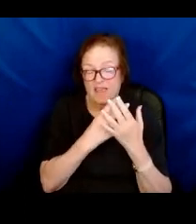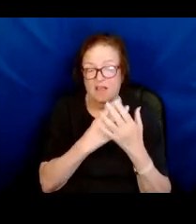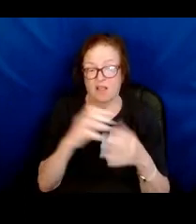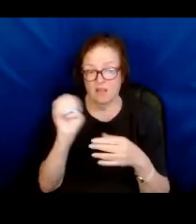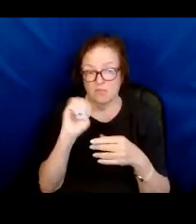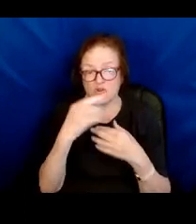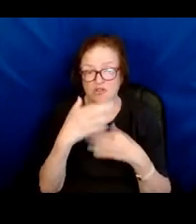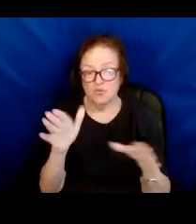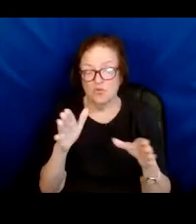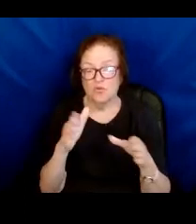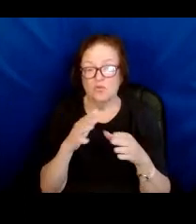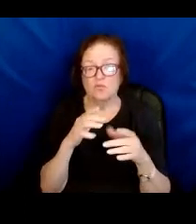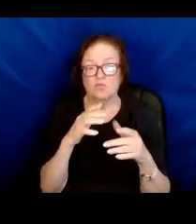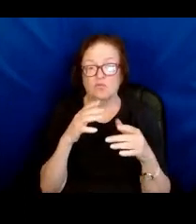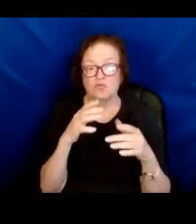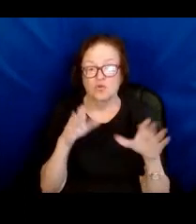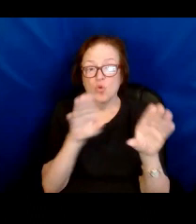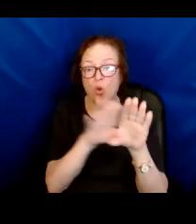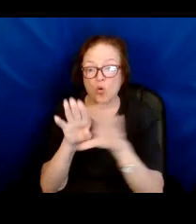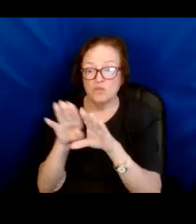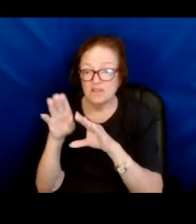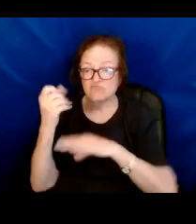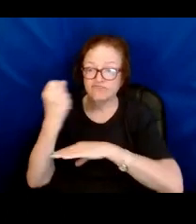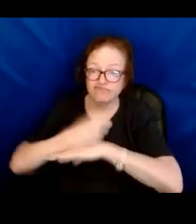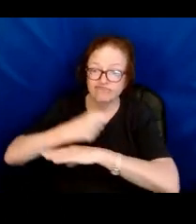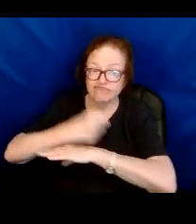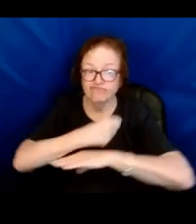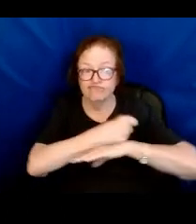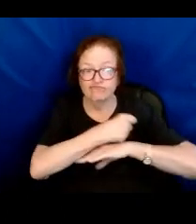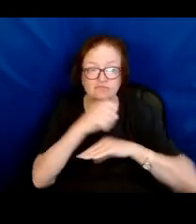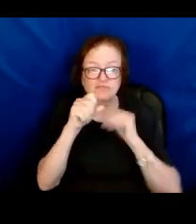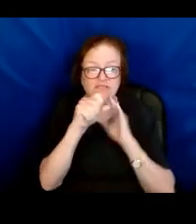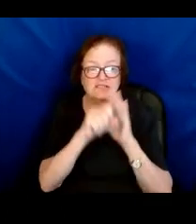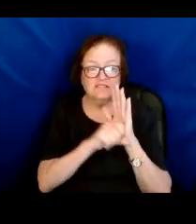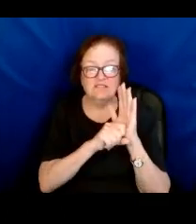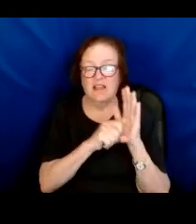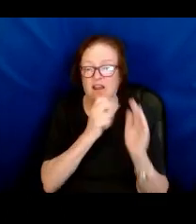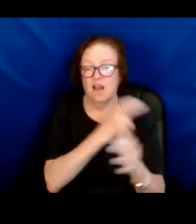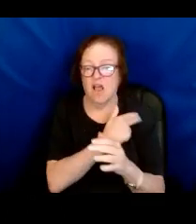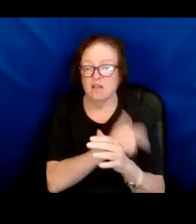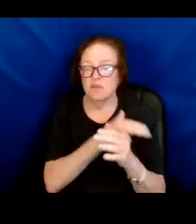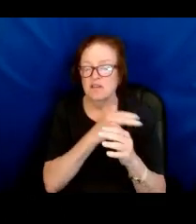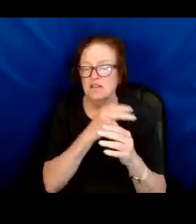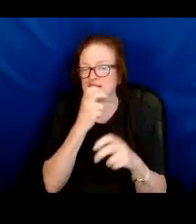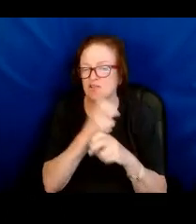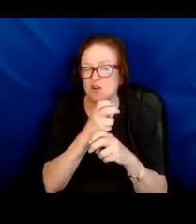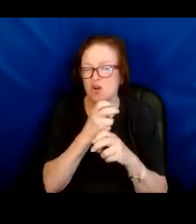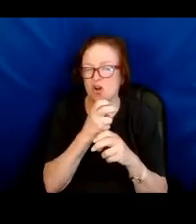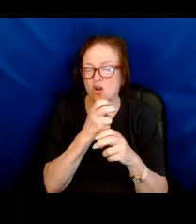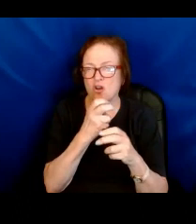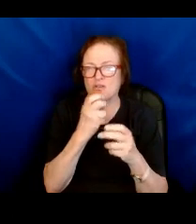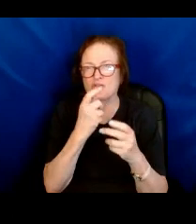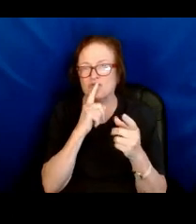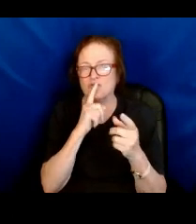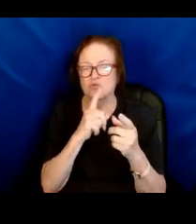rooms to closing state hospitals, it's sort of hard to compute that with most of the beds having actually been closed